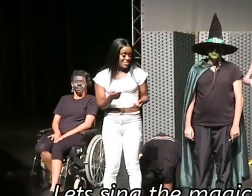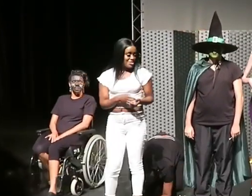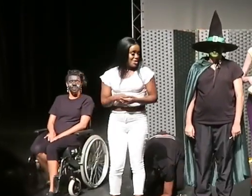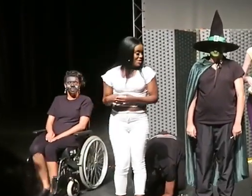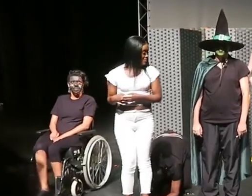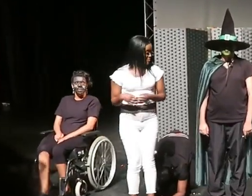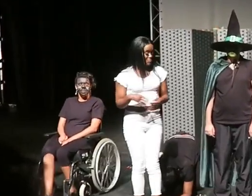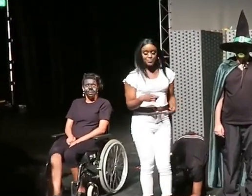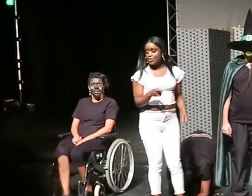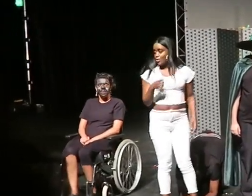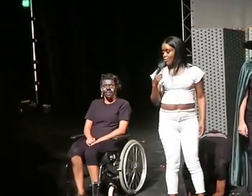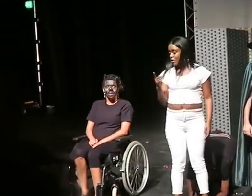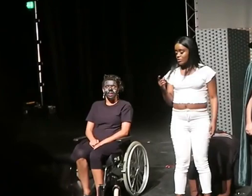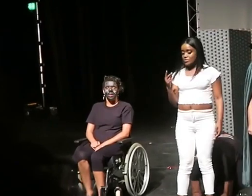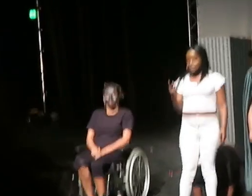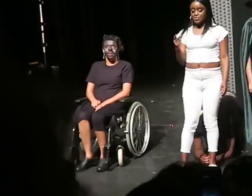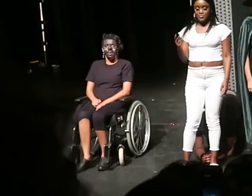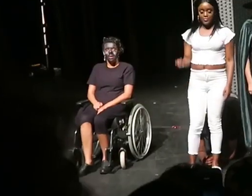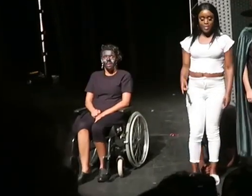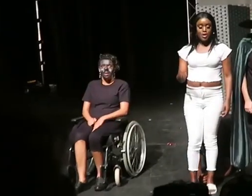green.